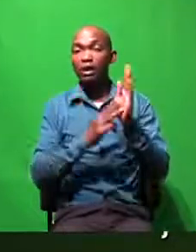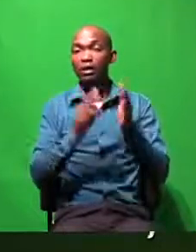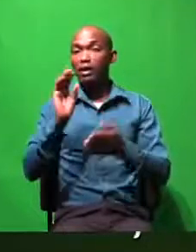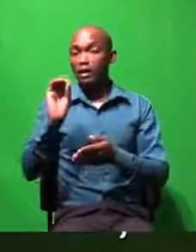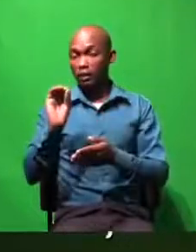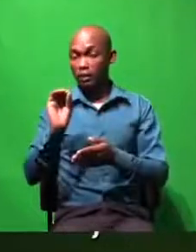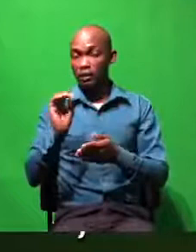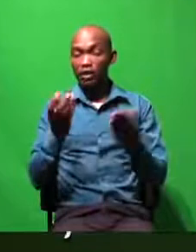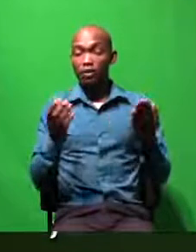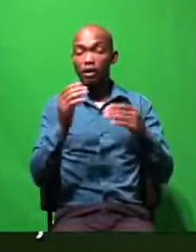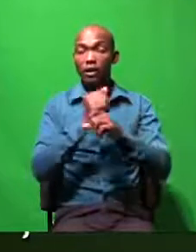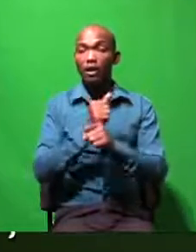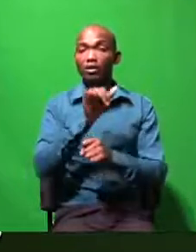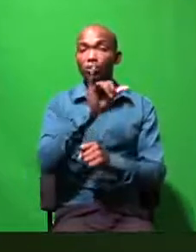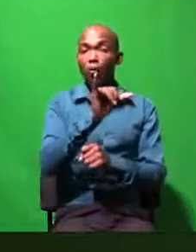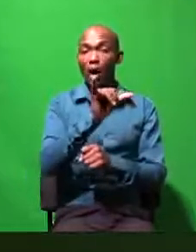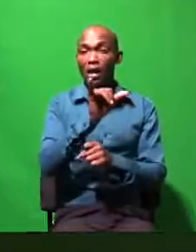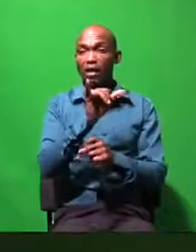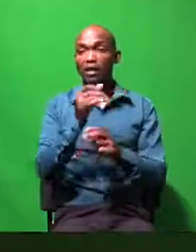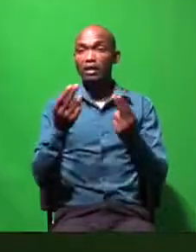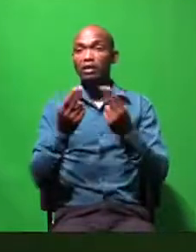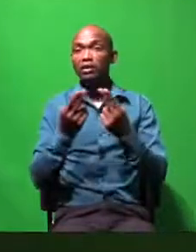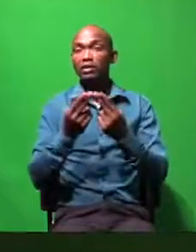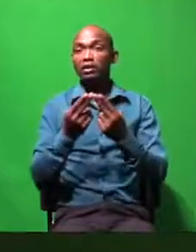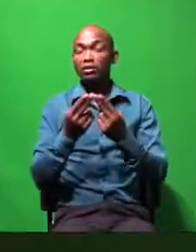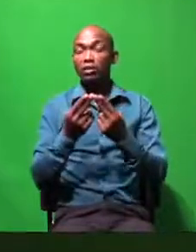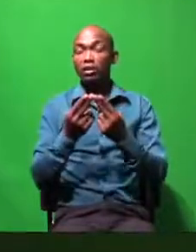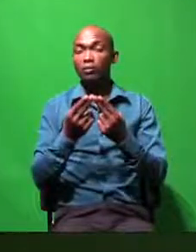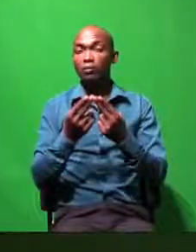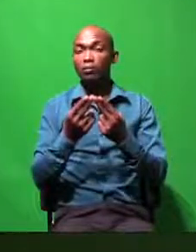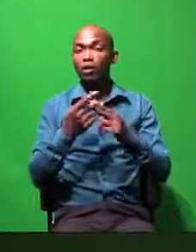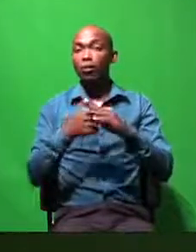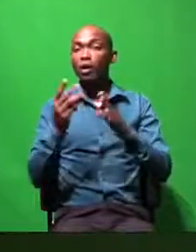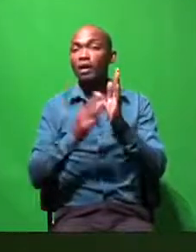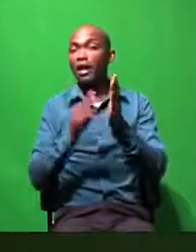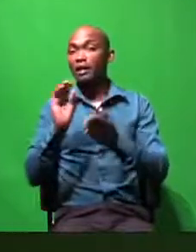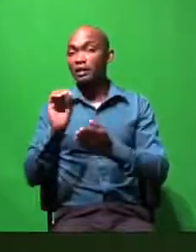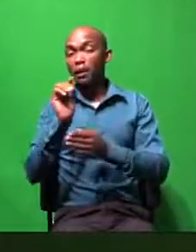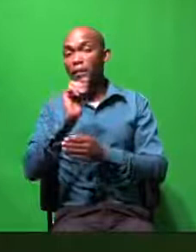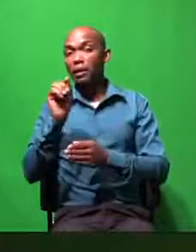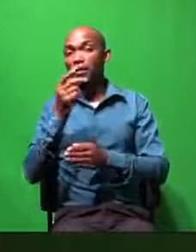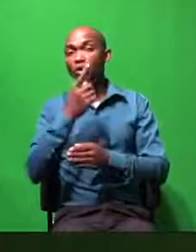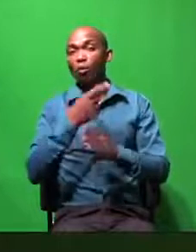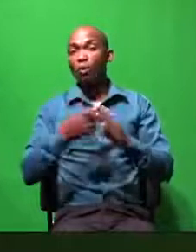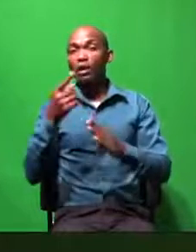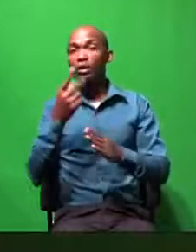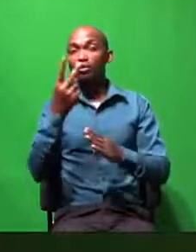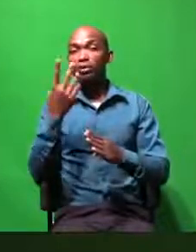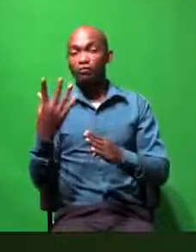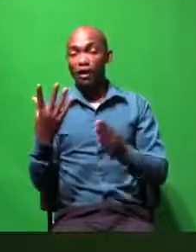125. So tell me the value of y. 180 minus 125. The answer